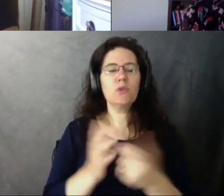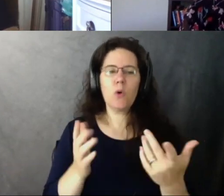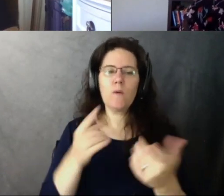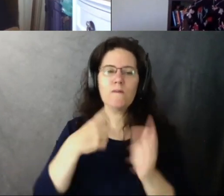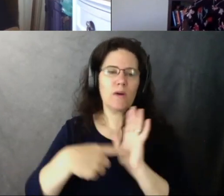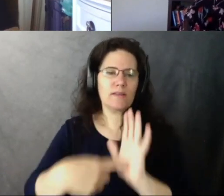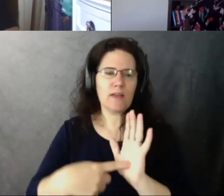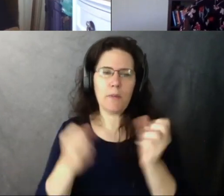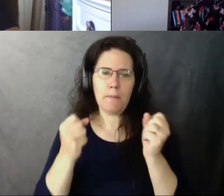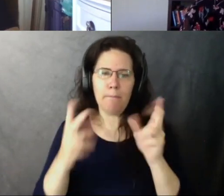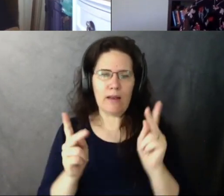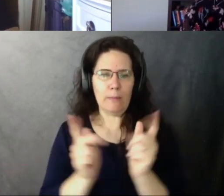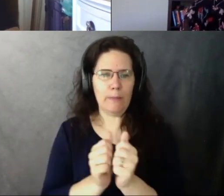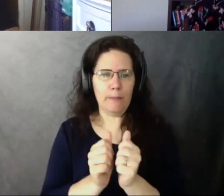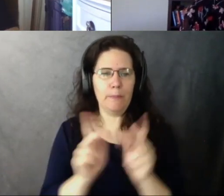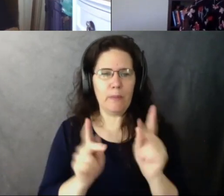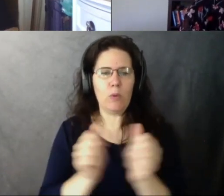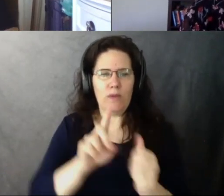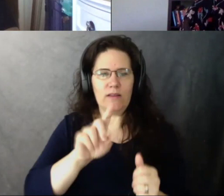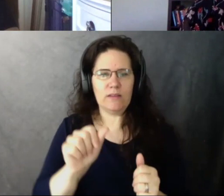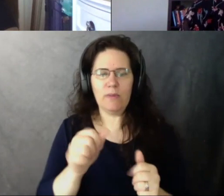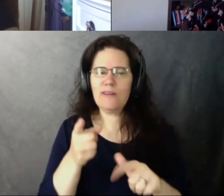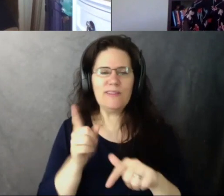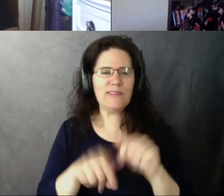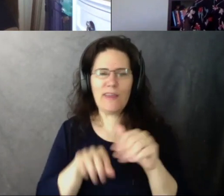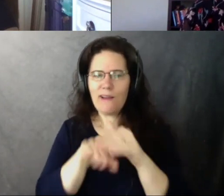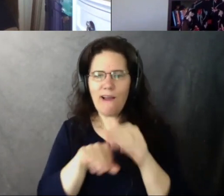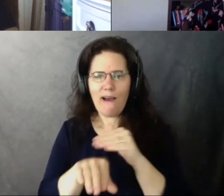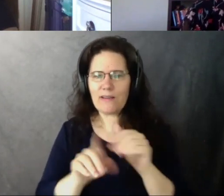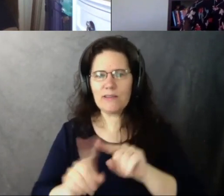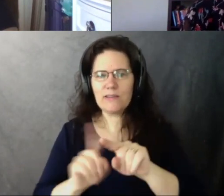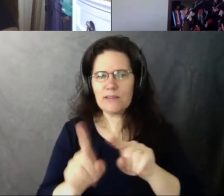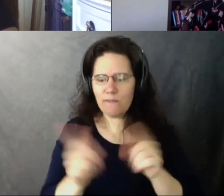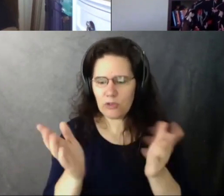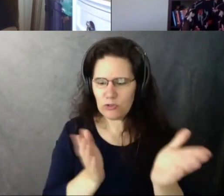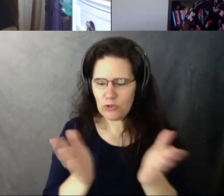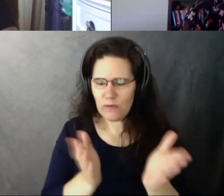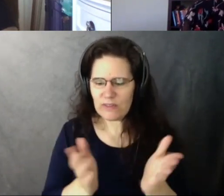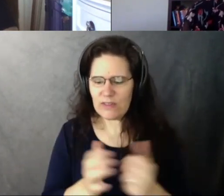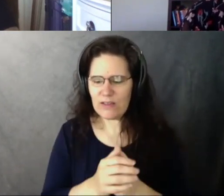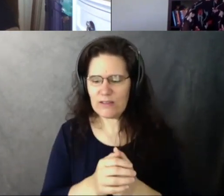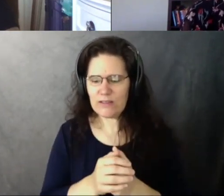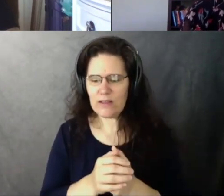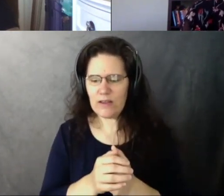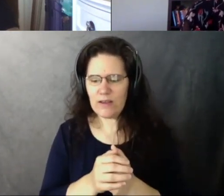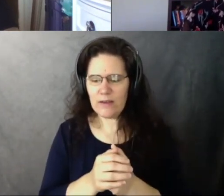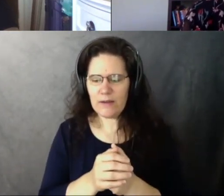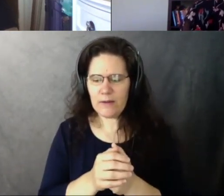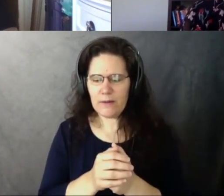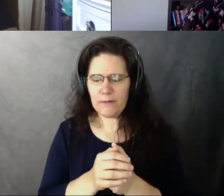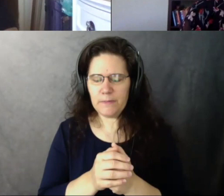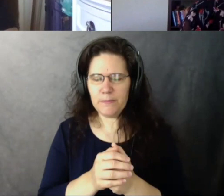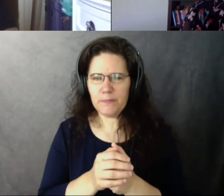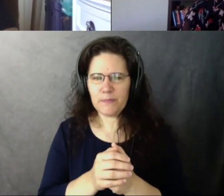with not being able to access all of the services that they need to remain in